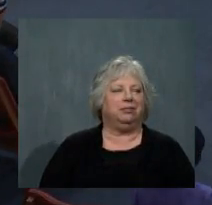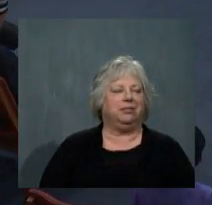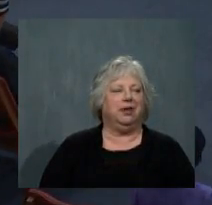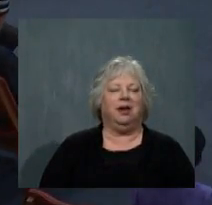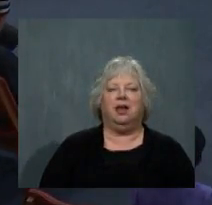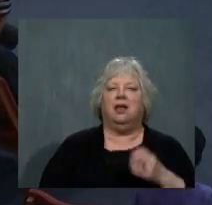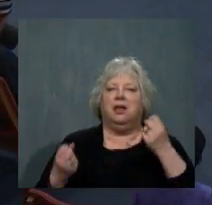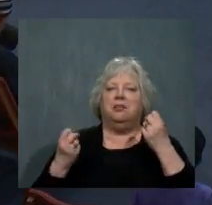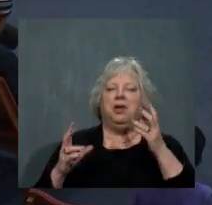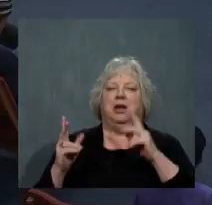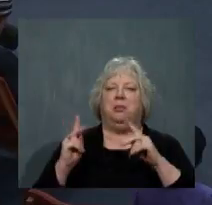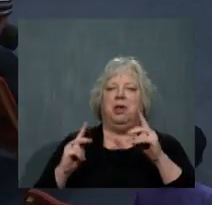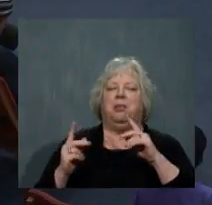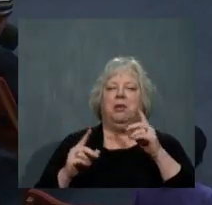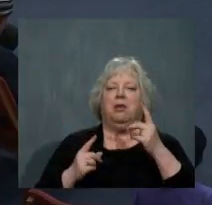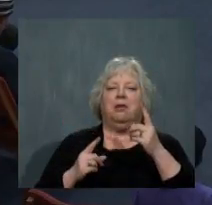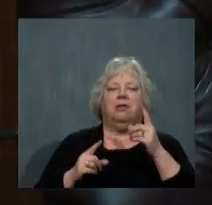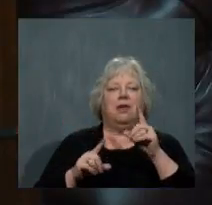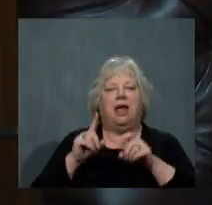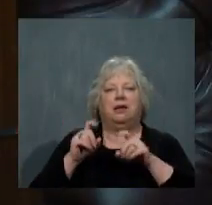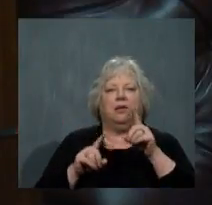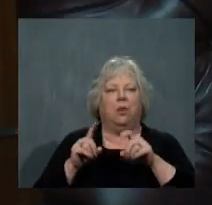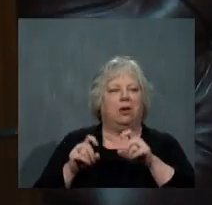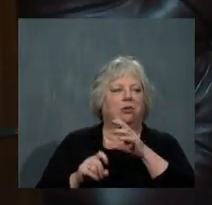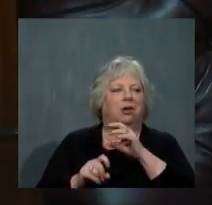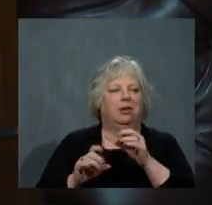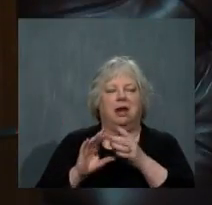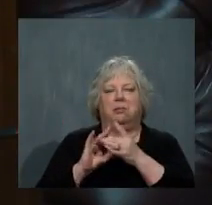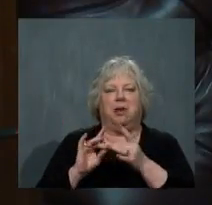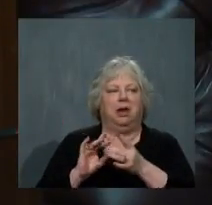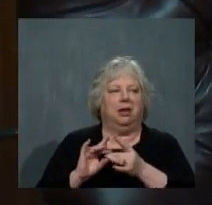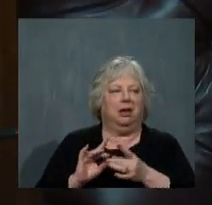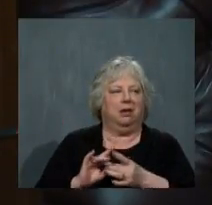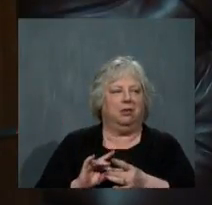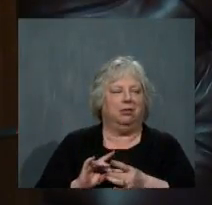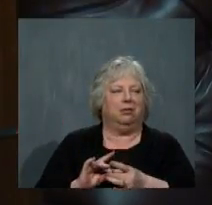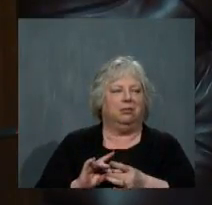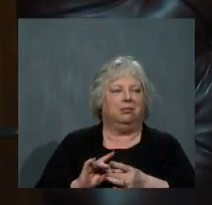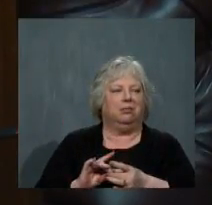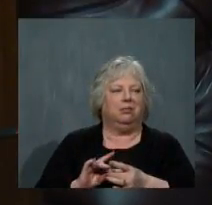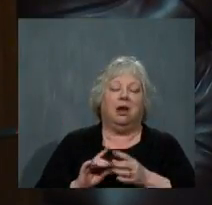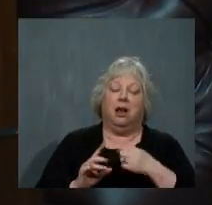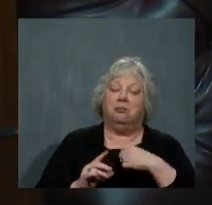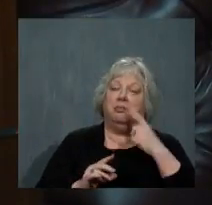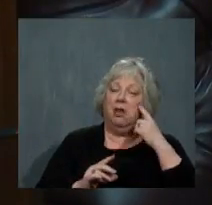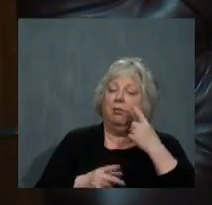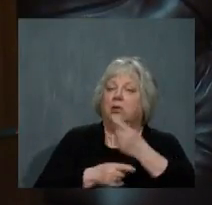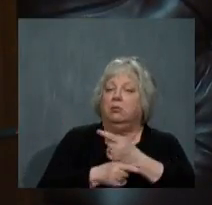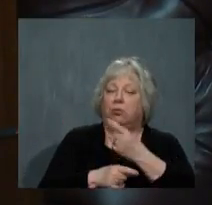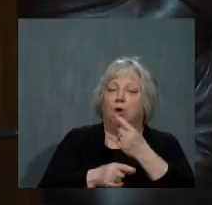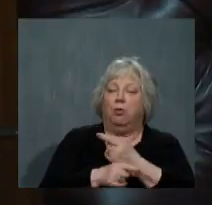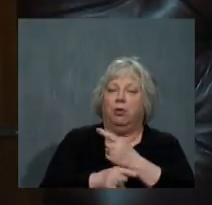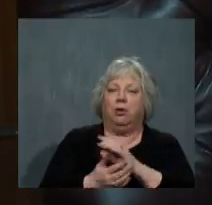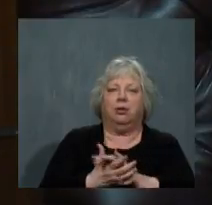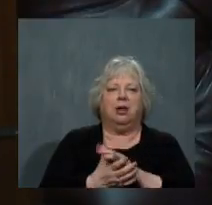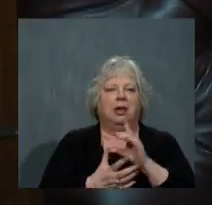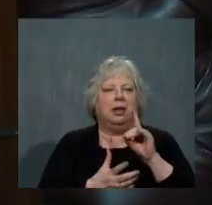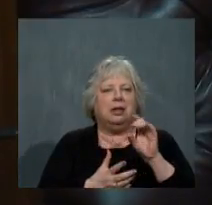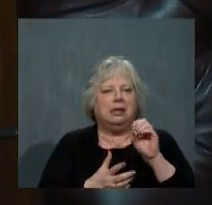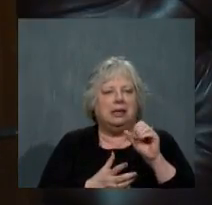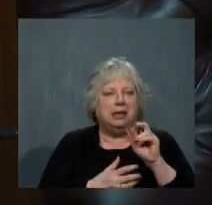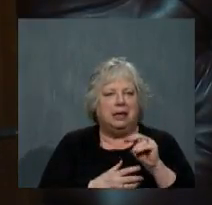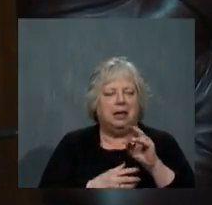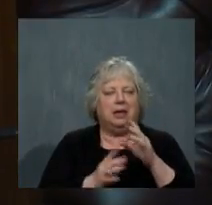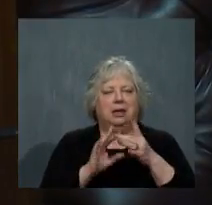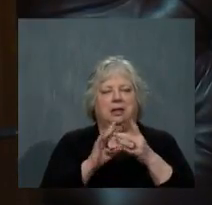A lot of people have asked questions and made comments that I thought were very appropriate. Dean talked